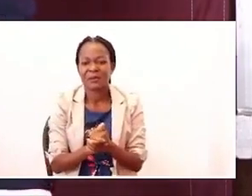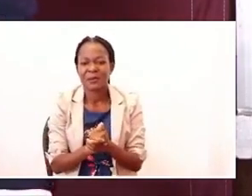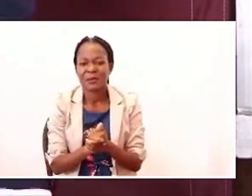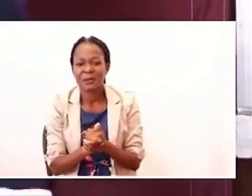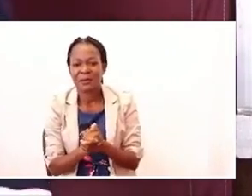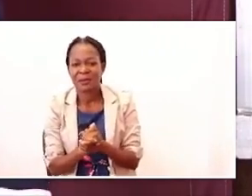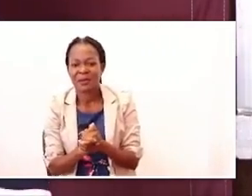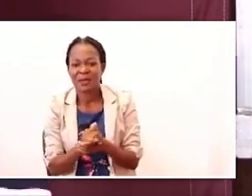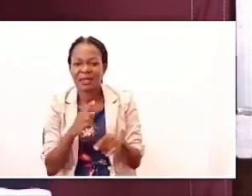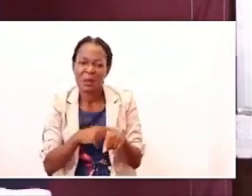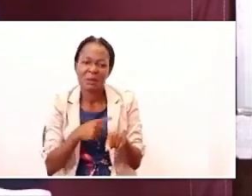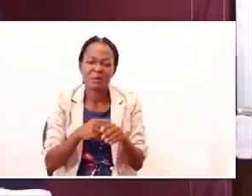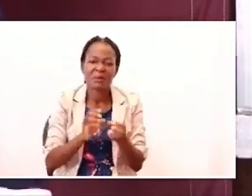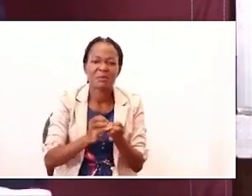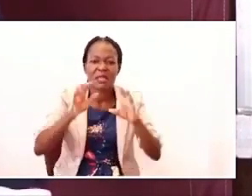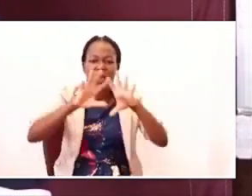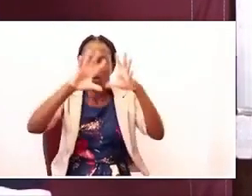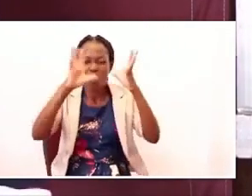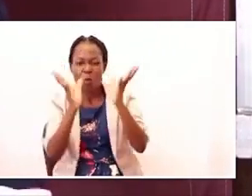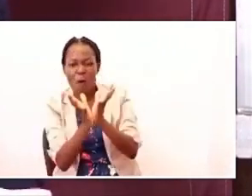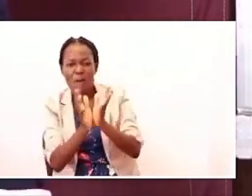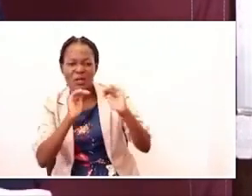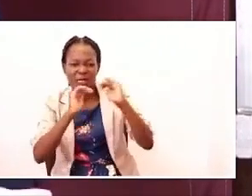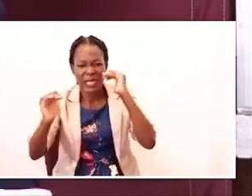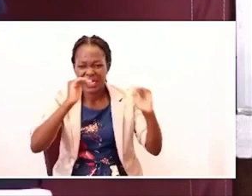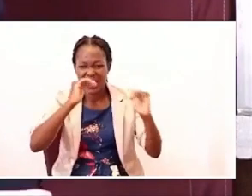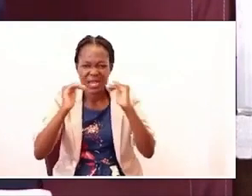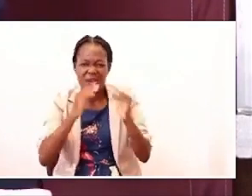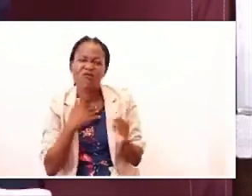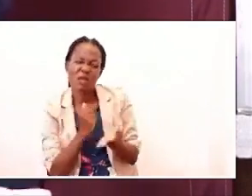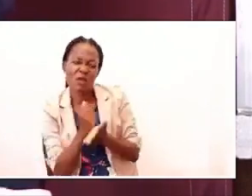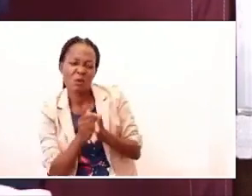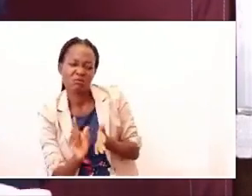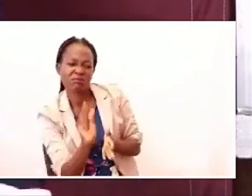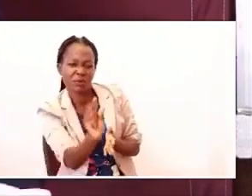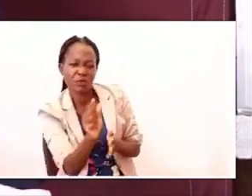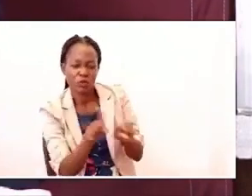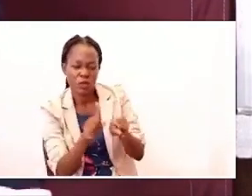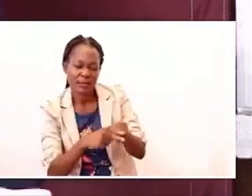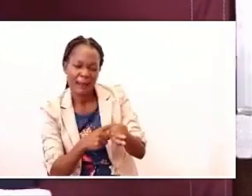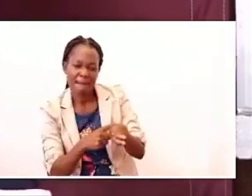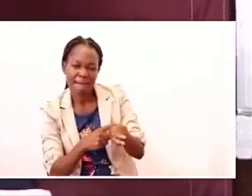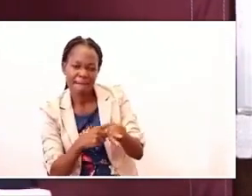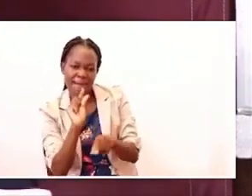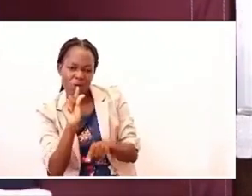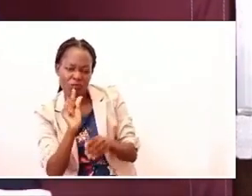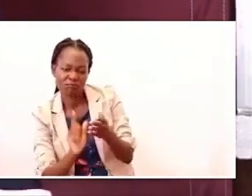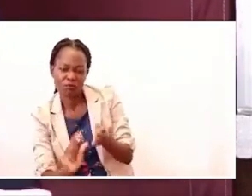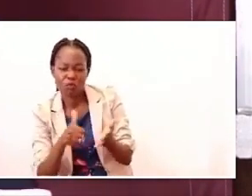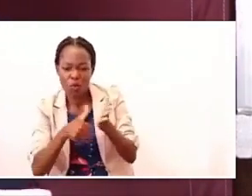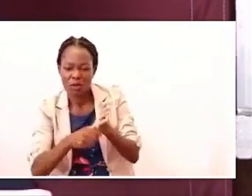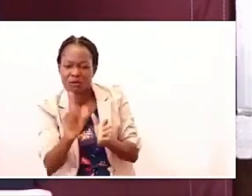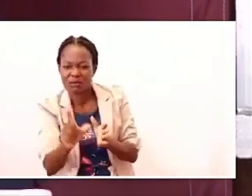gold standard, the need to provide short-term lending in order to address balance of